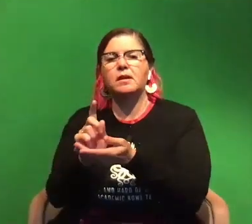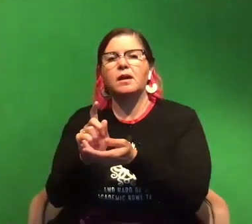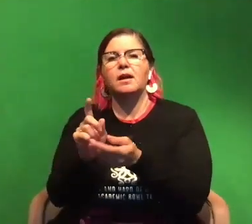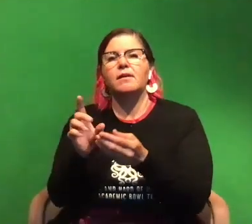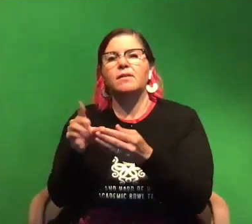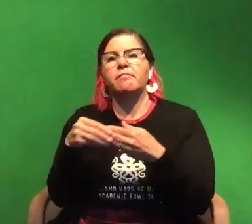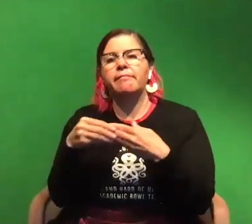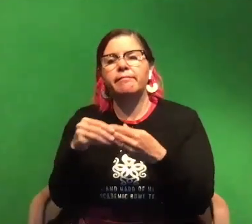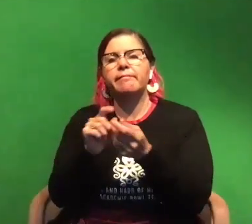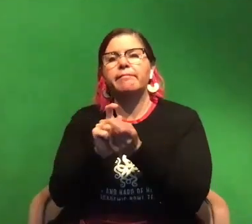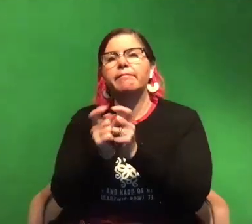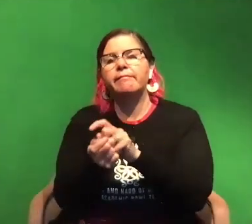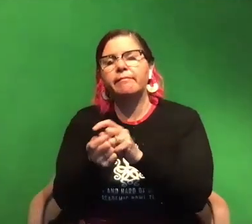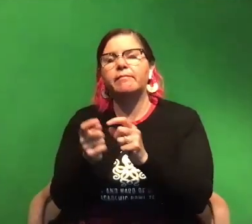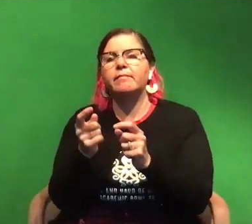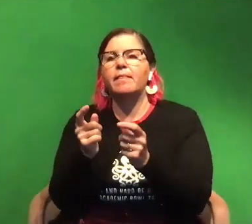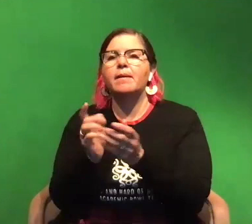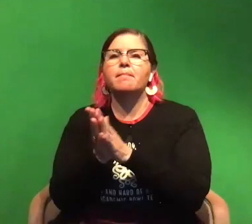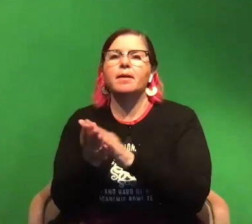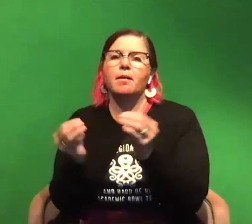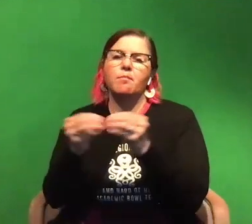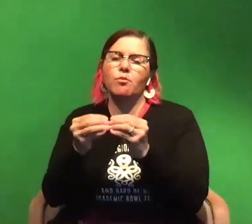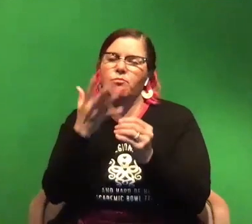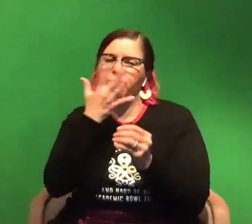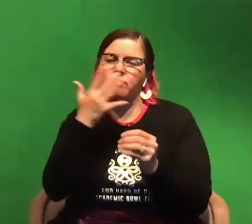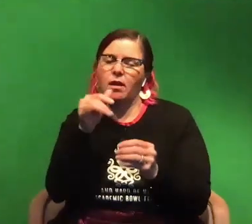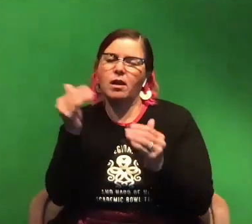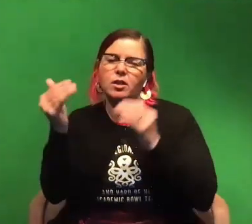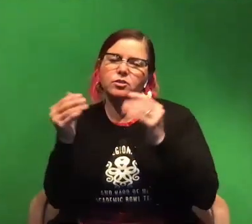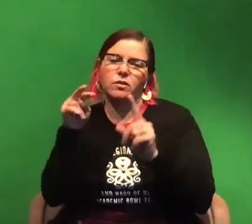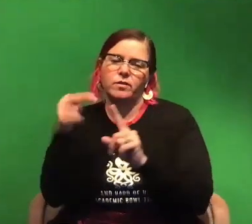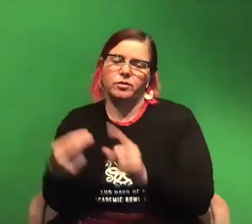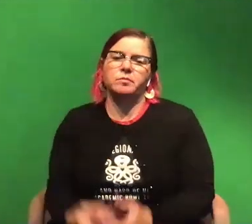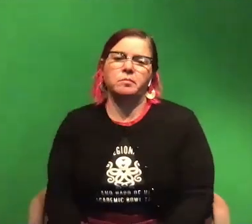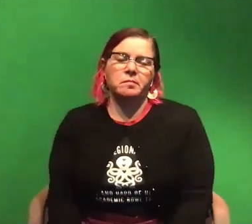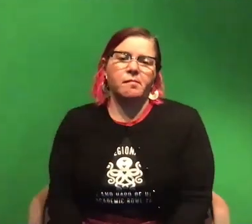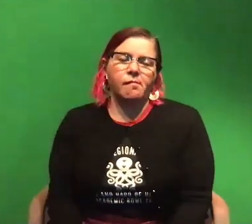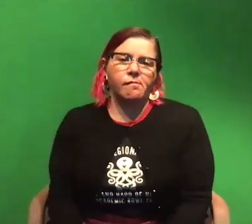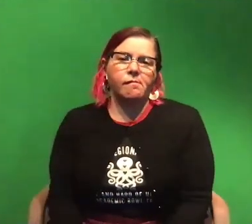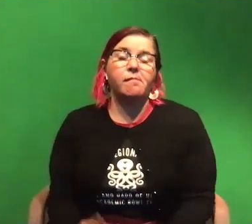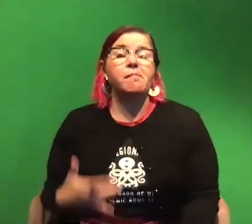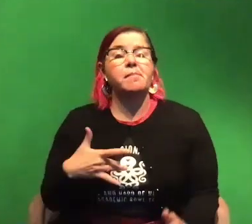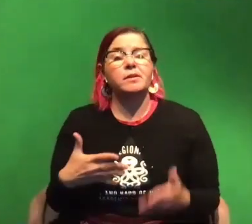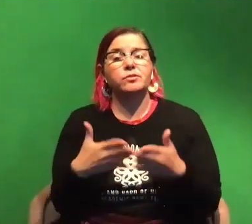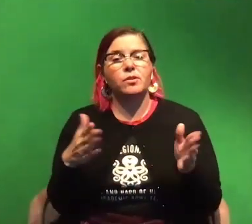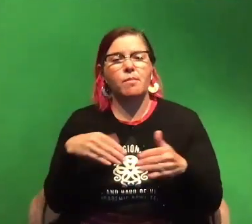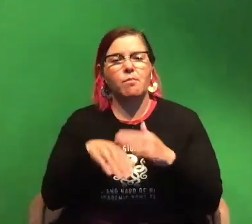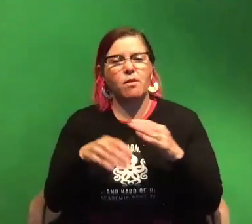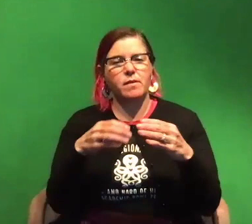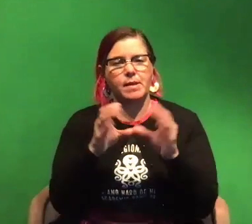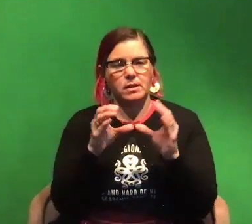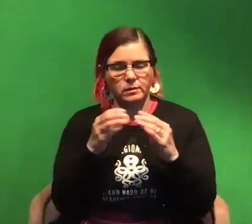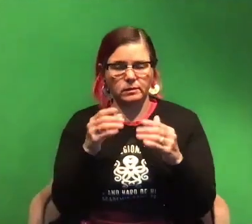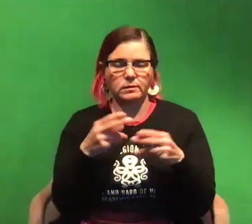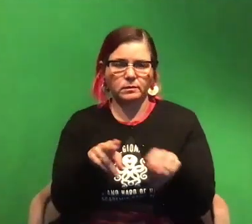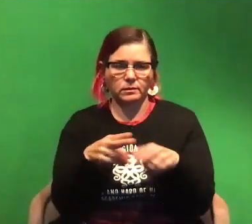sort of metamorphosis and look more like their adult forms. So In general, they're born out of eggs, kind of like,